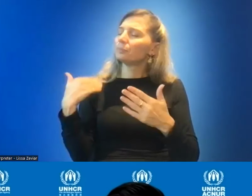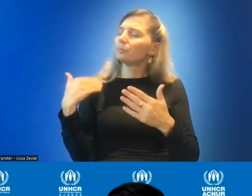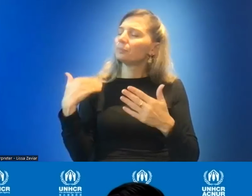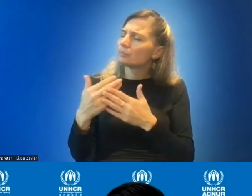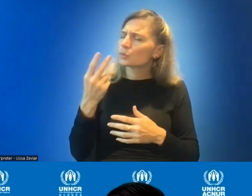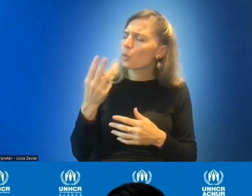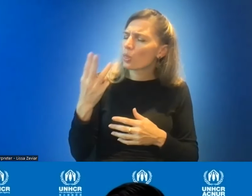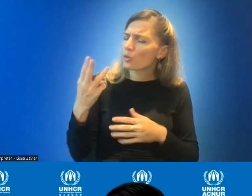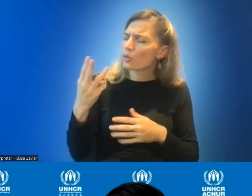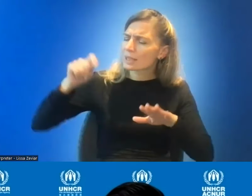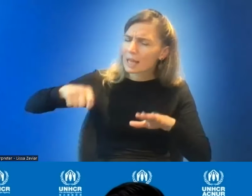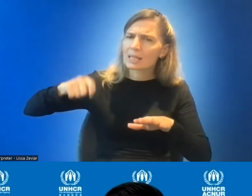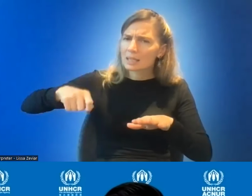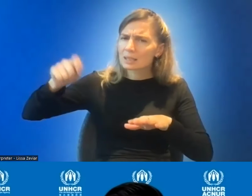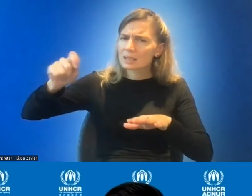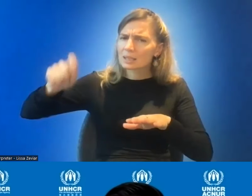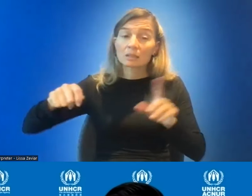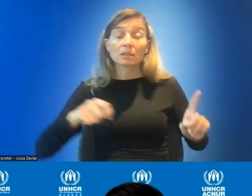committee dealt with that were about